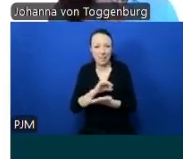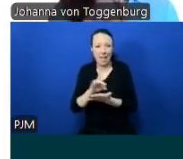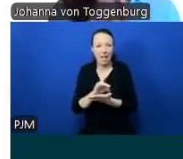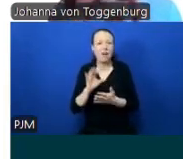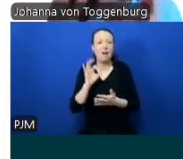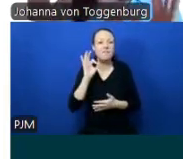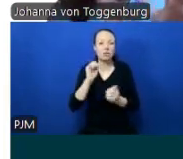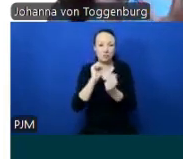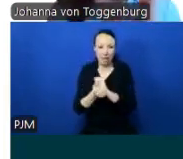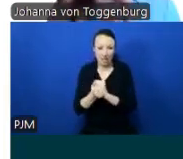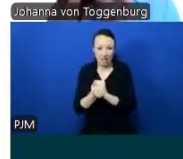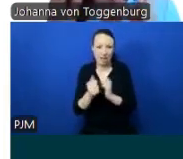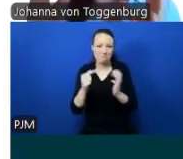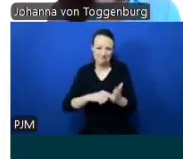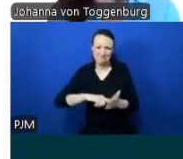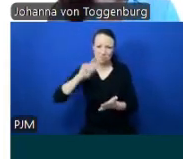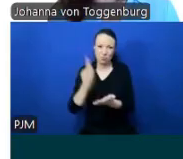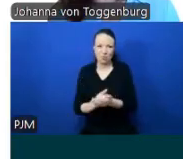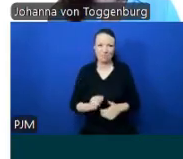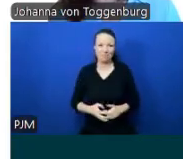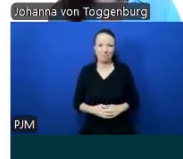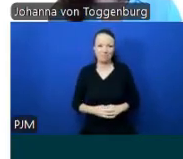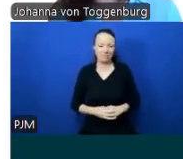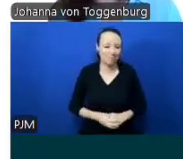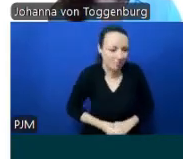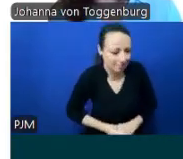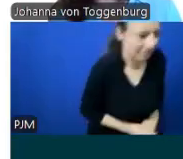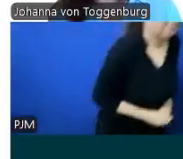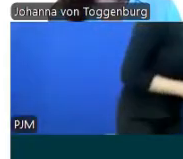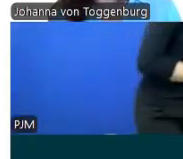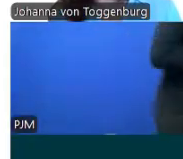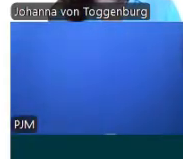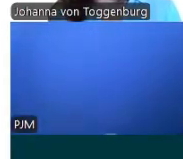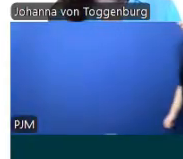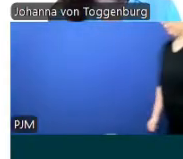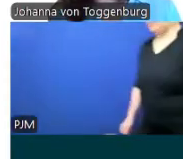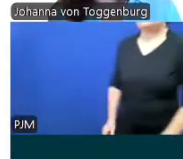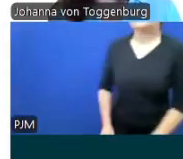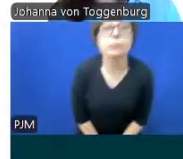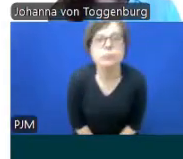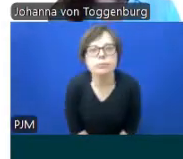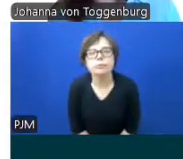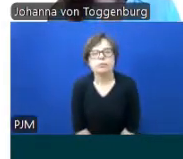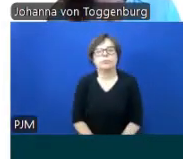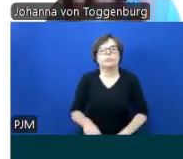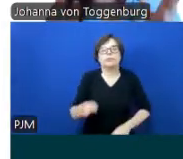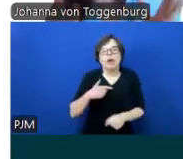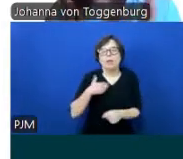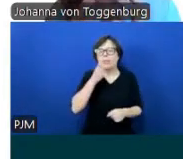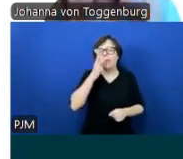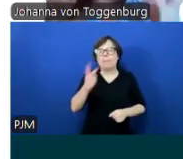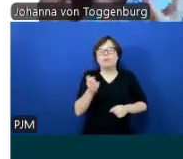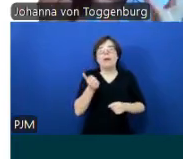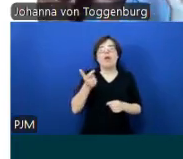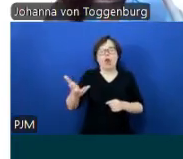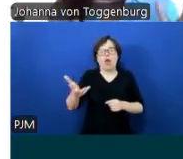in climate models into very quantitative data assessments, but we said look, there is